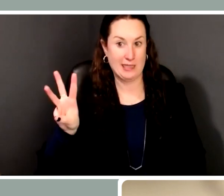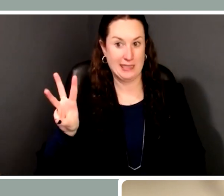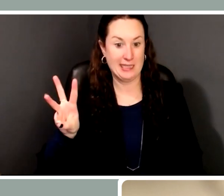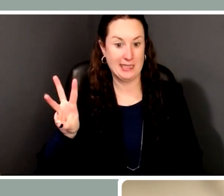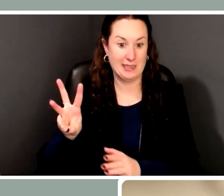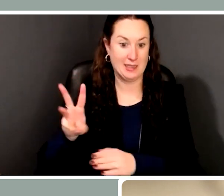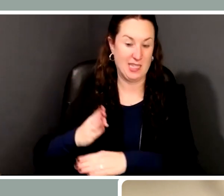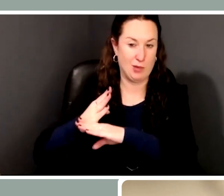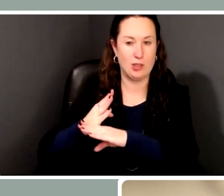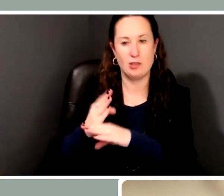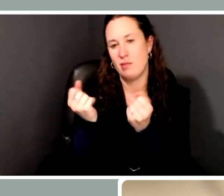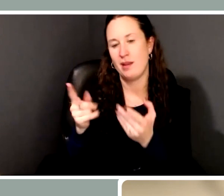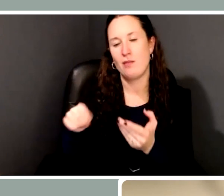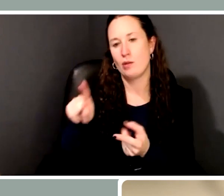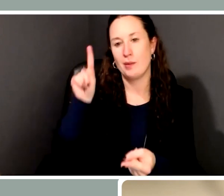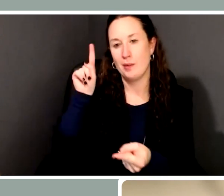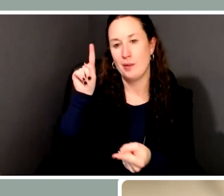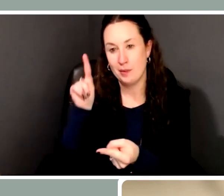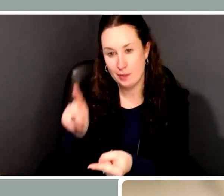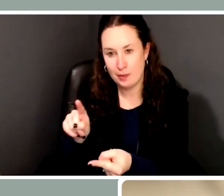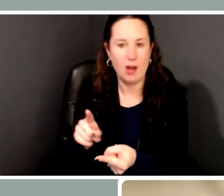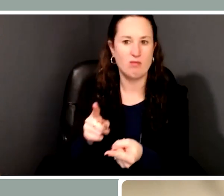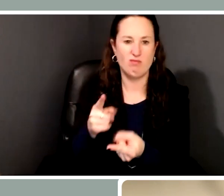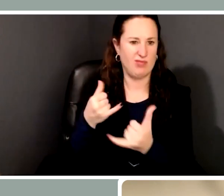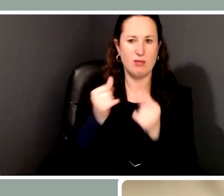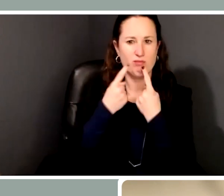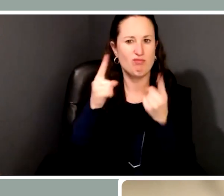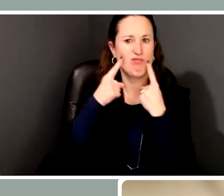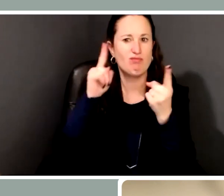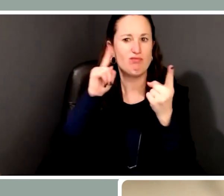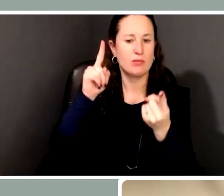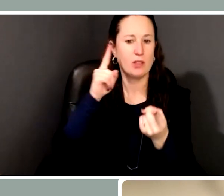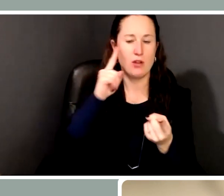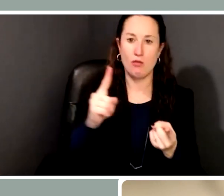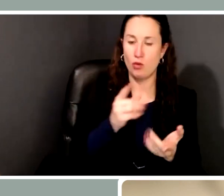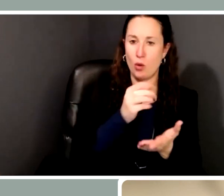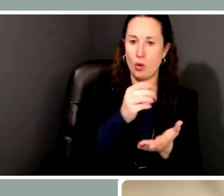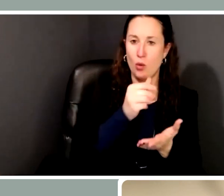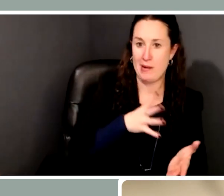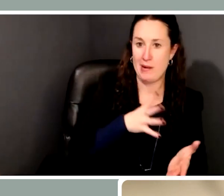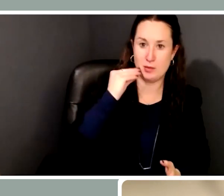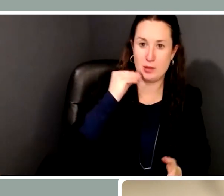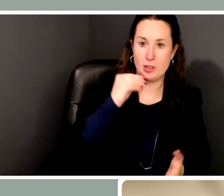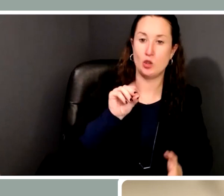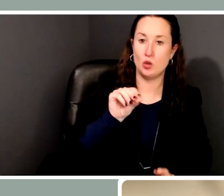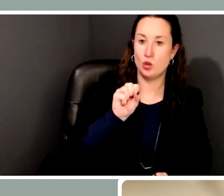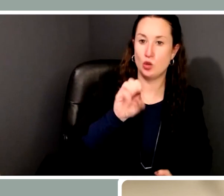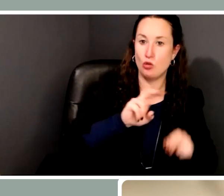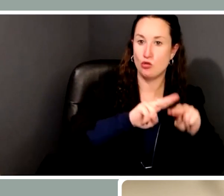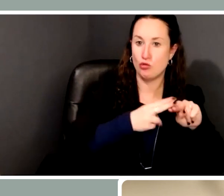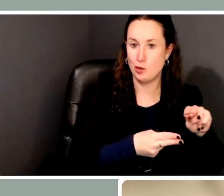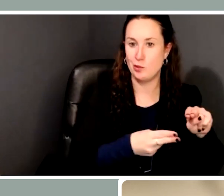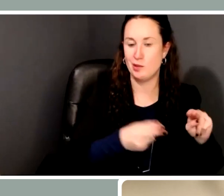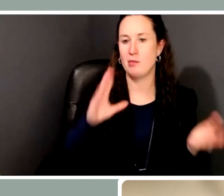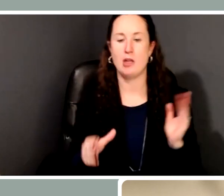was no difference in the efficacy in women who were dose reduced versus not. We know that in the real world, we do a